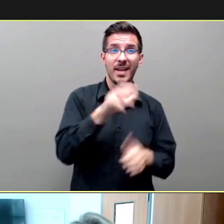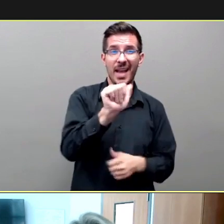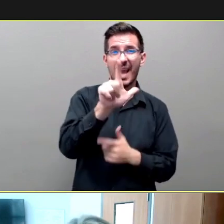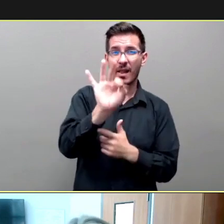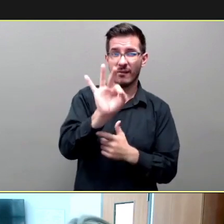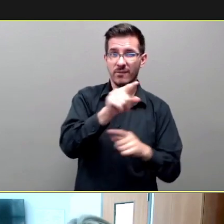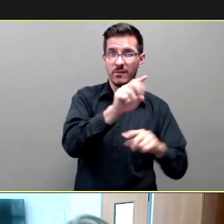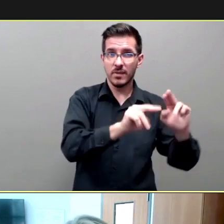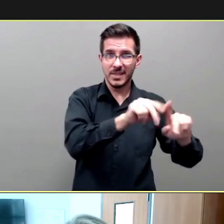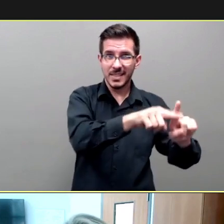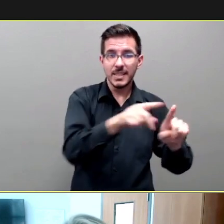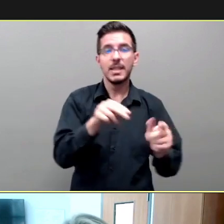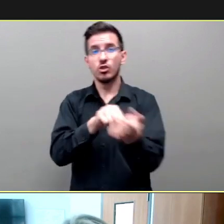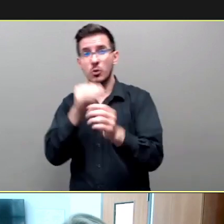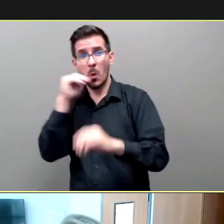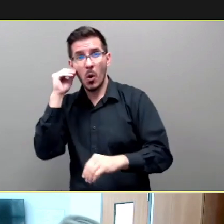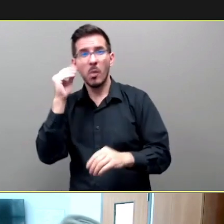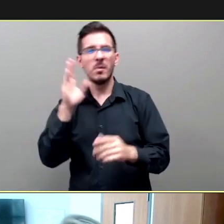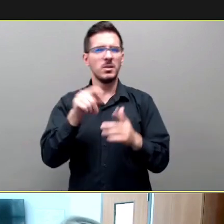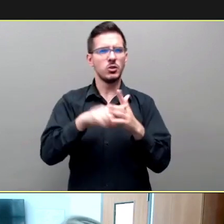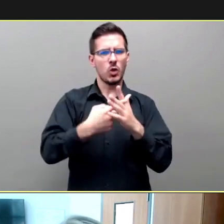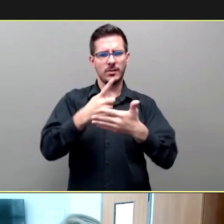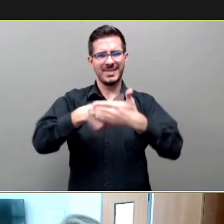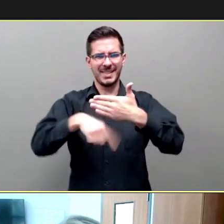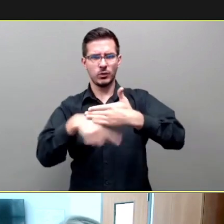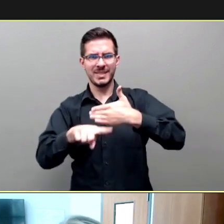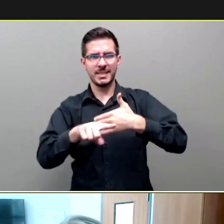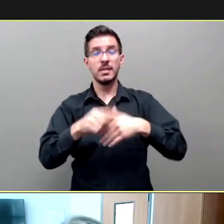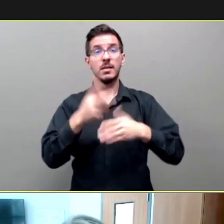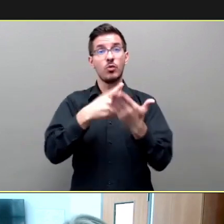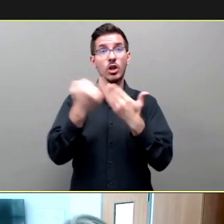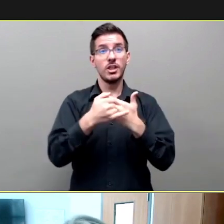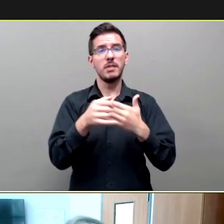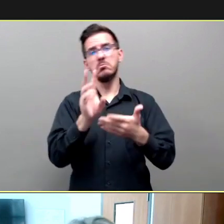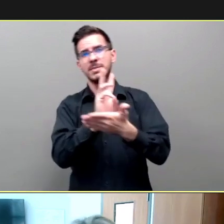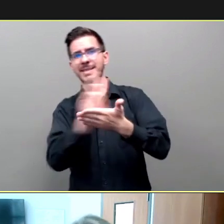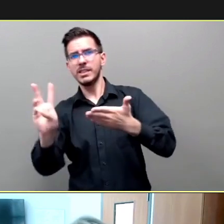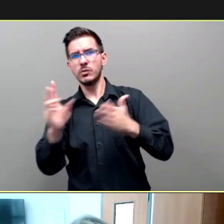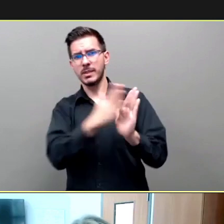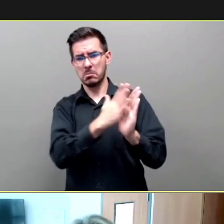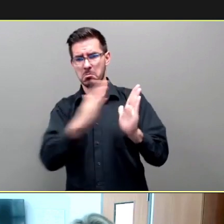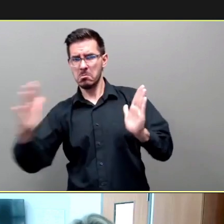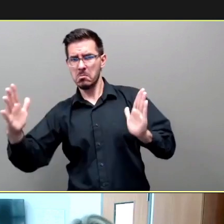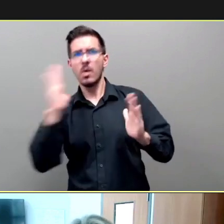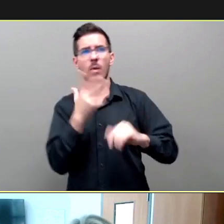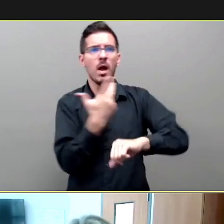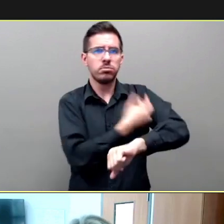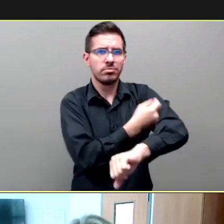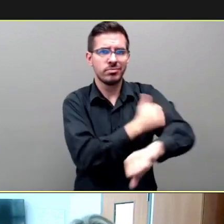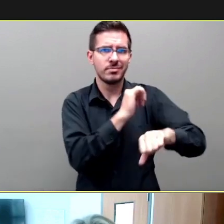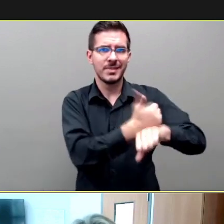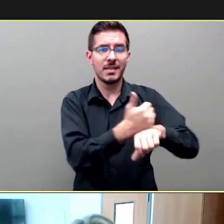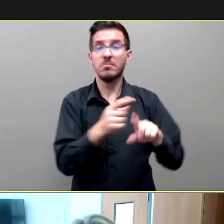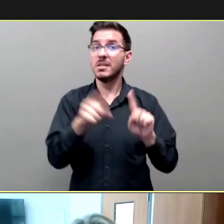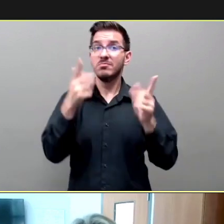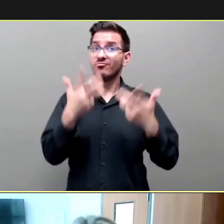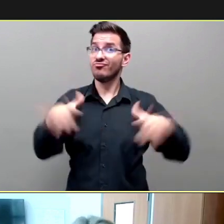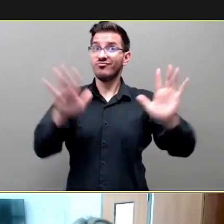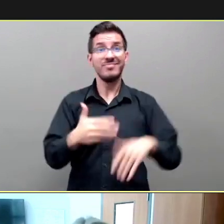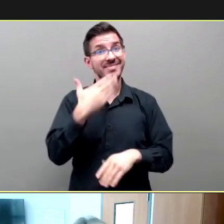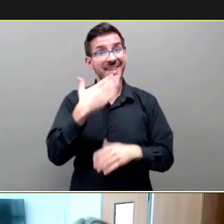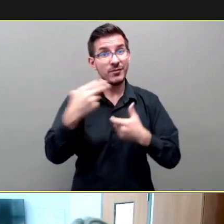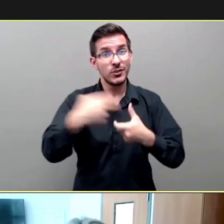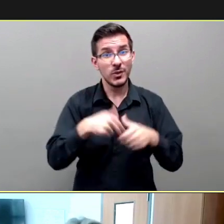week. And the project should take around 6 weeks to complete. So, but that's it. And thank you all for